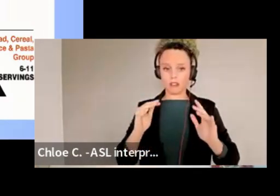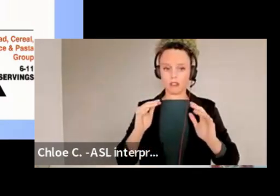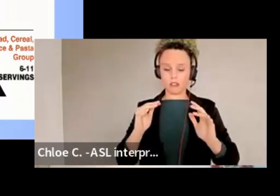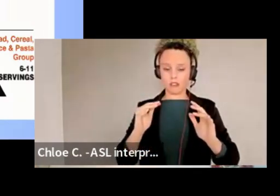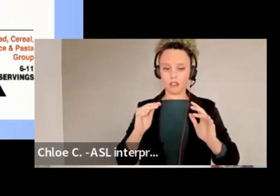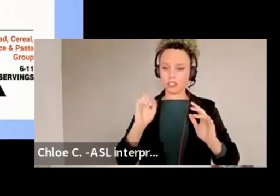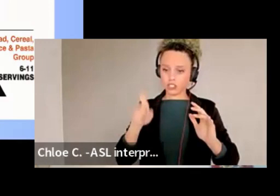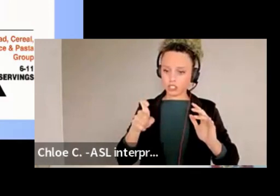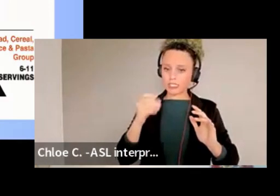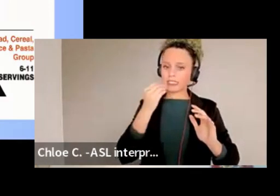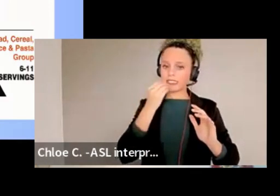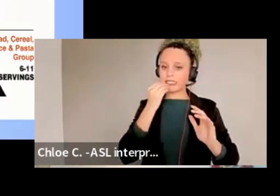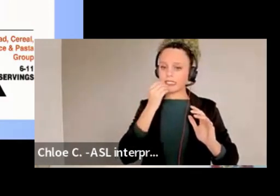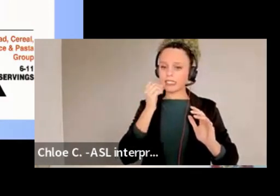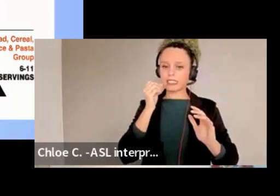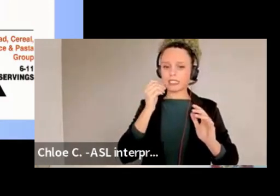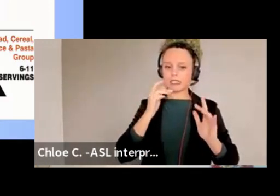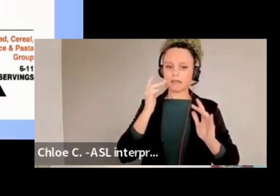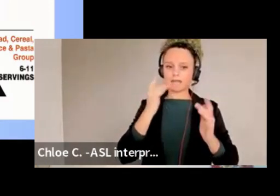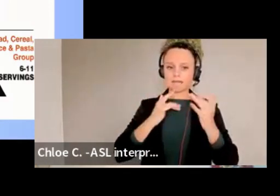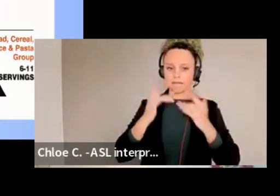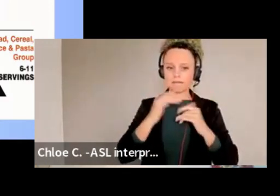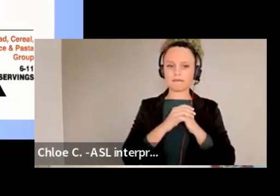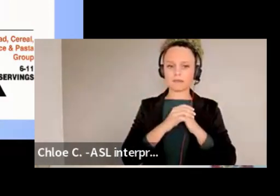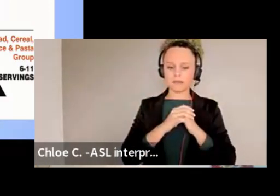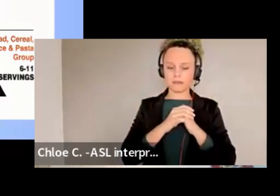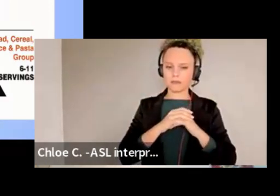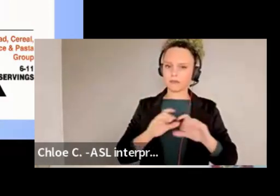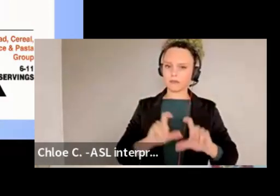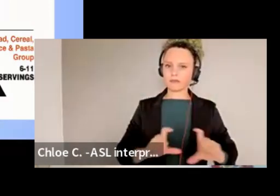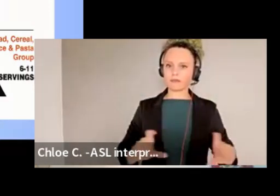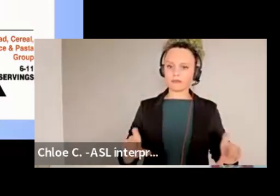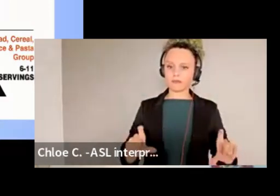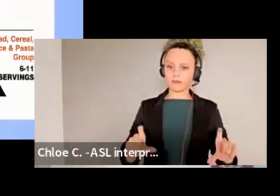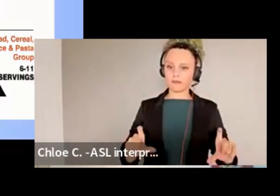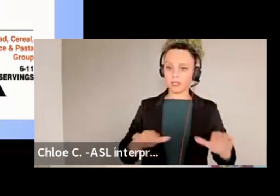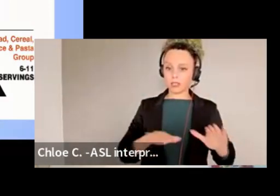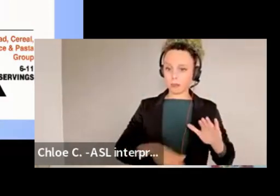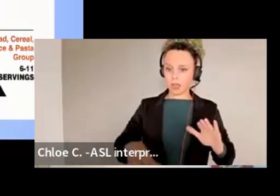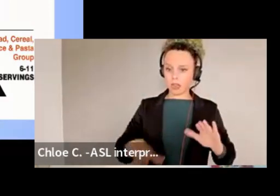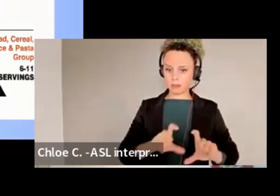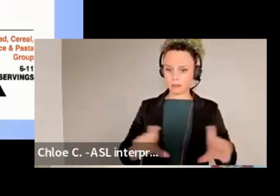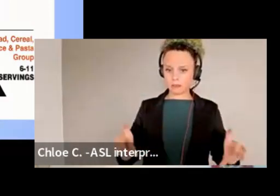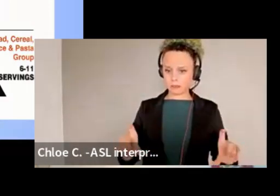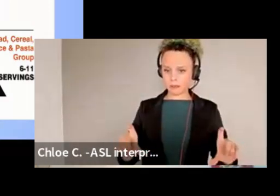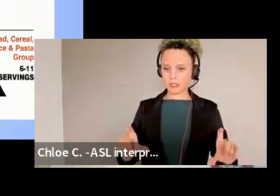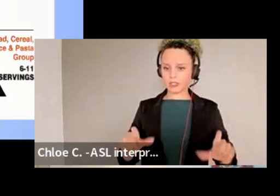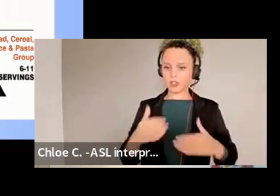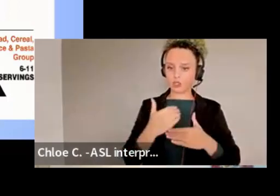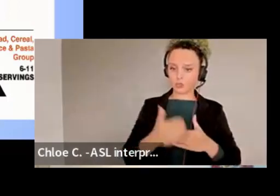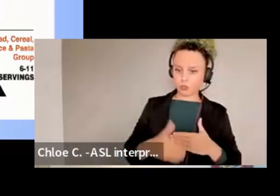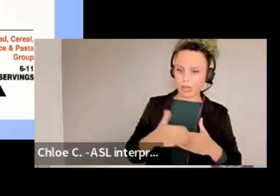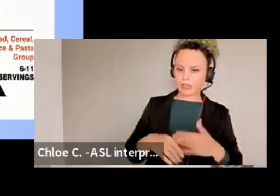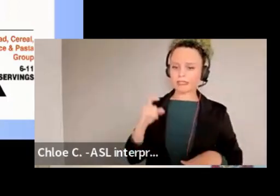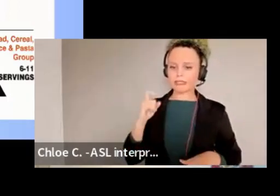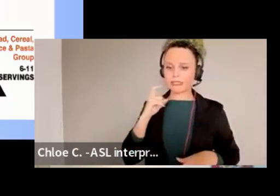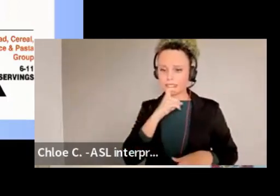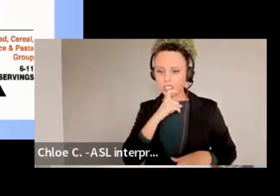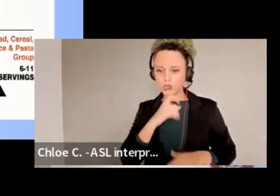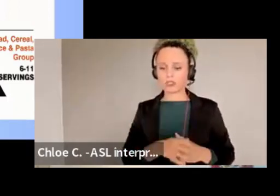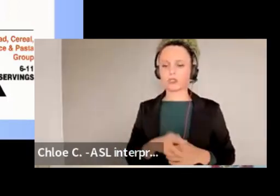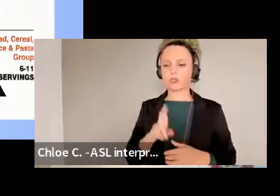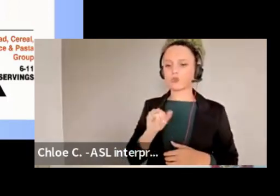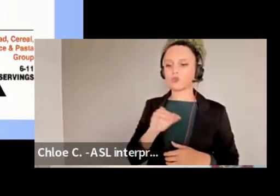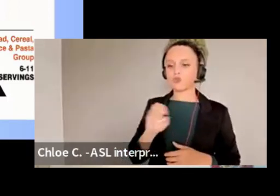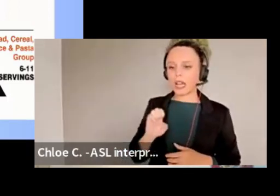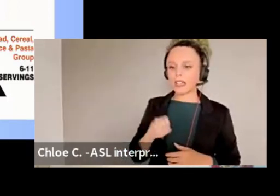foods you should have the most of. And it kind of works its way up to the foods that you should eat or use more sparingly.